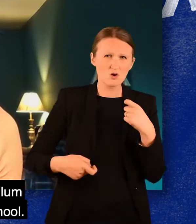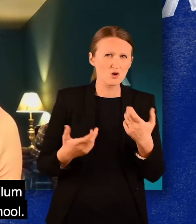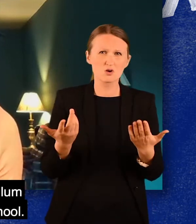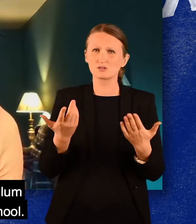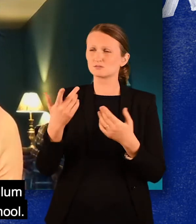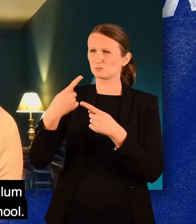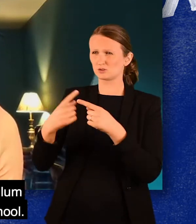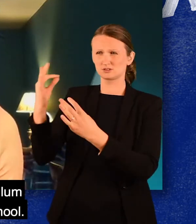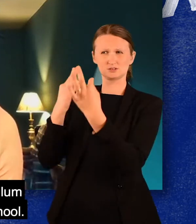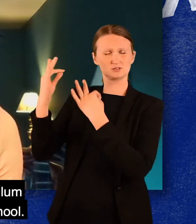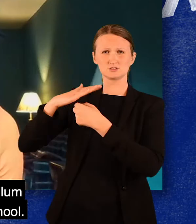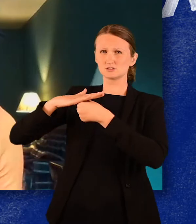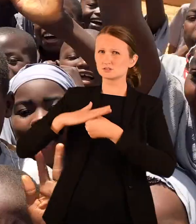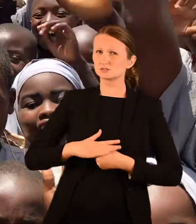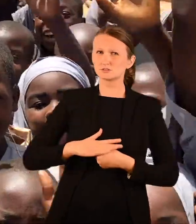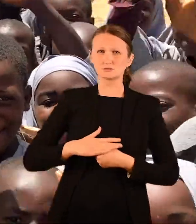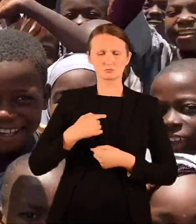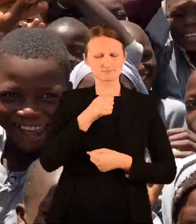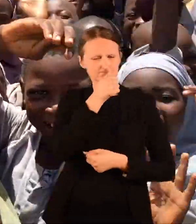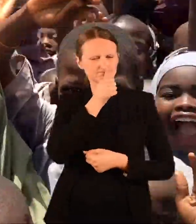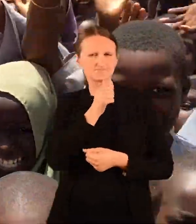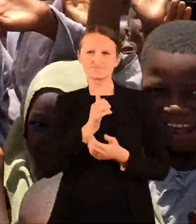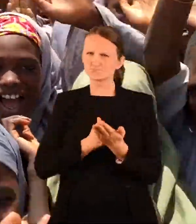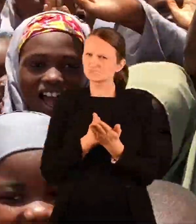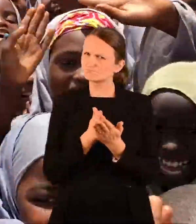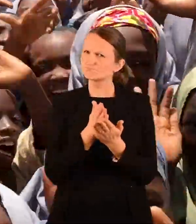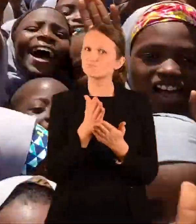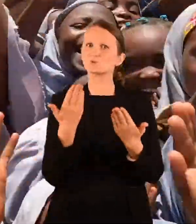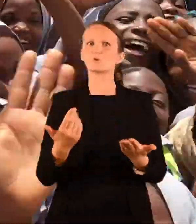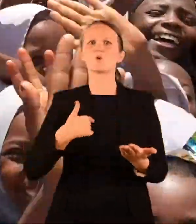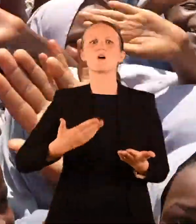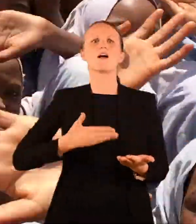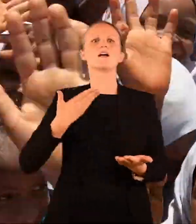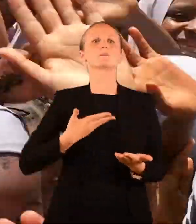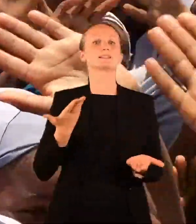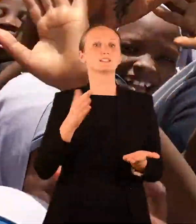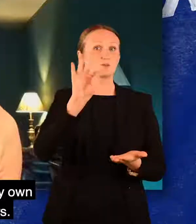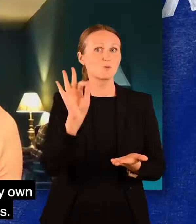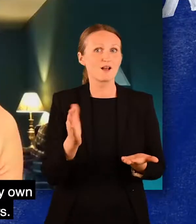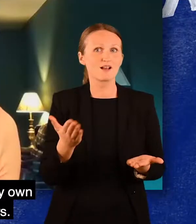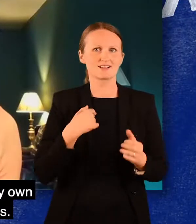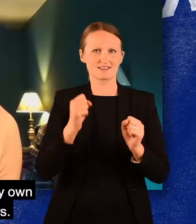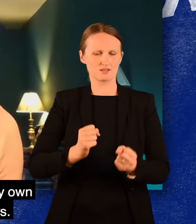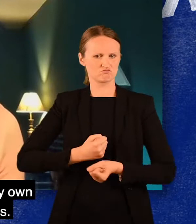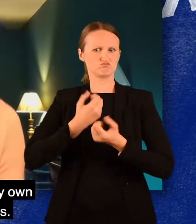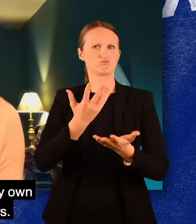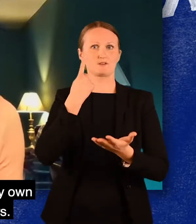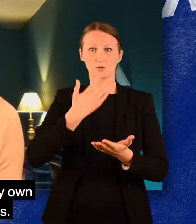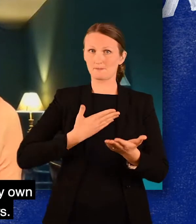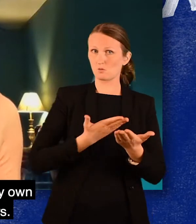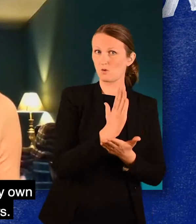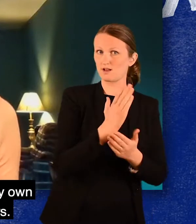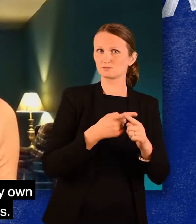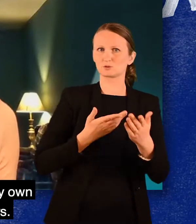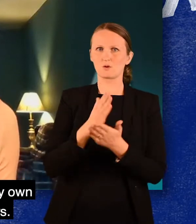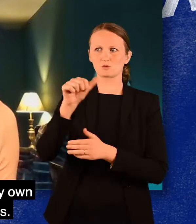was constantly bullied at school. But I persevered and I'm so glad I did, because now I can speak up for